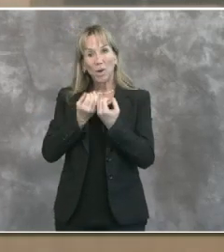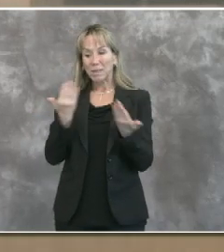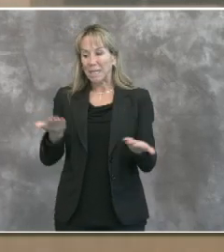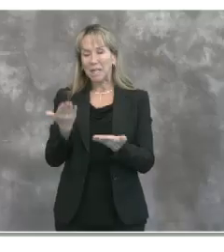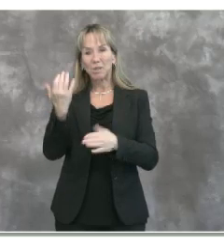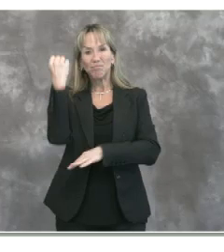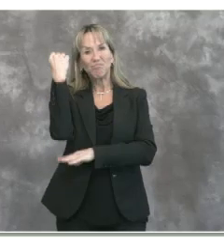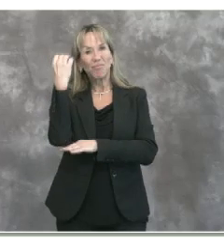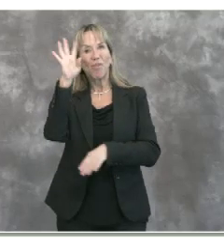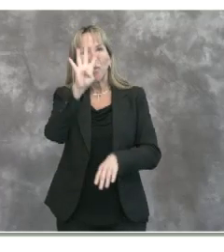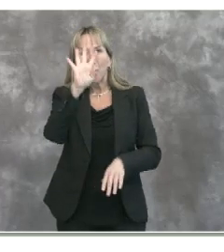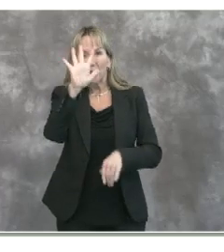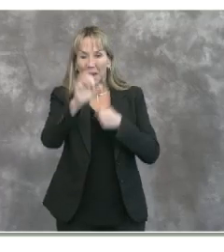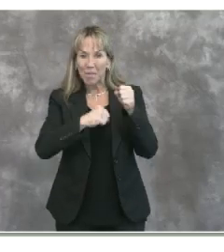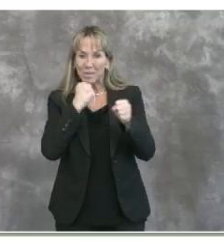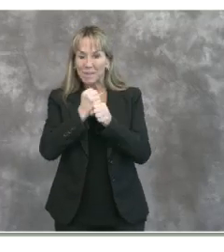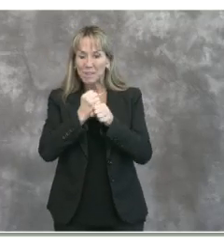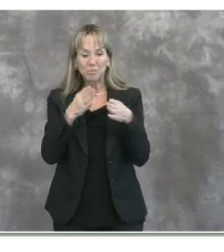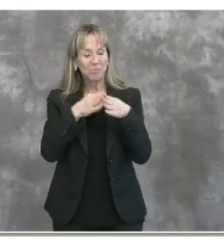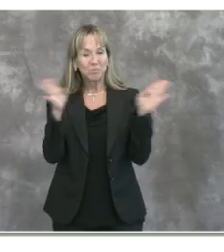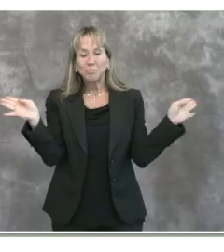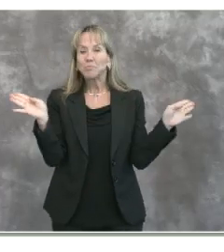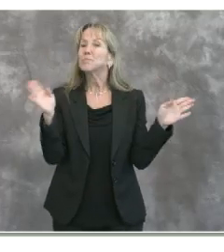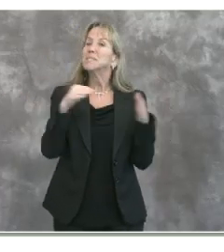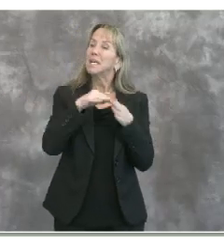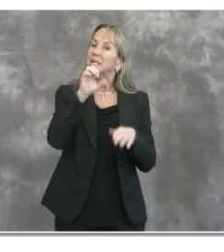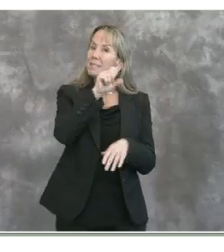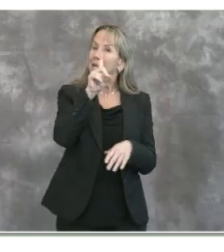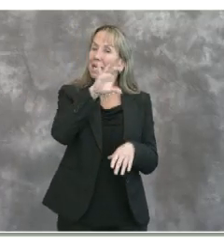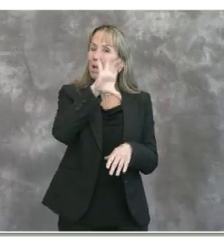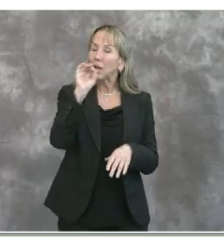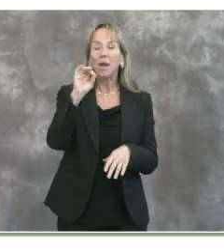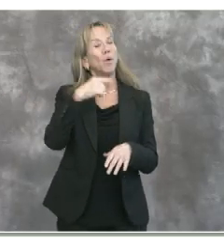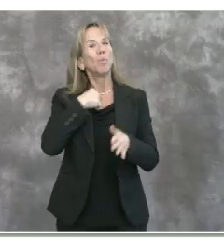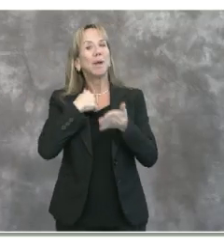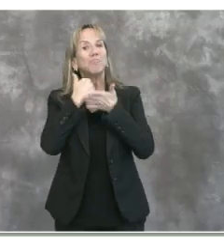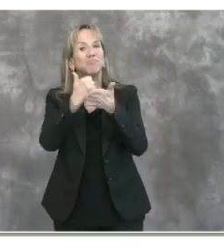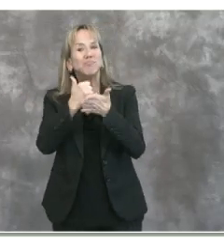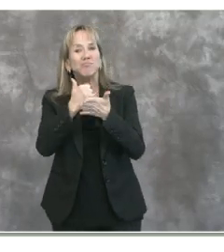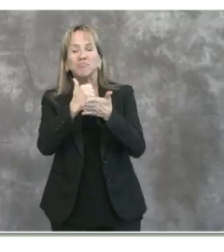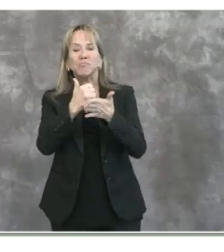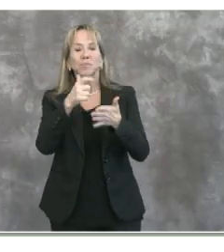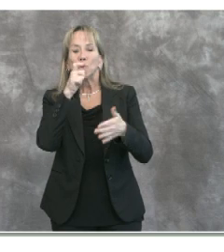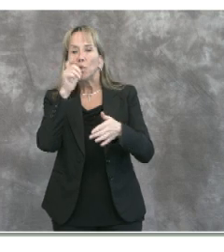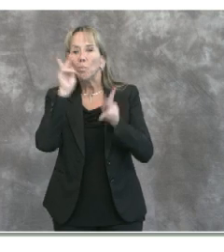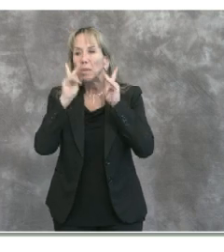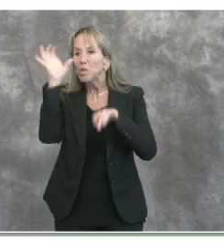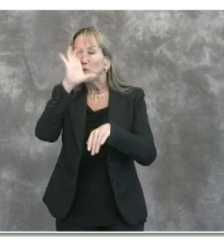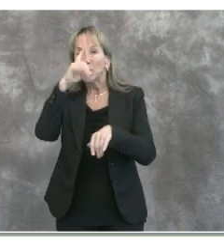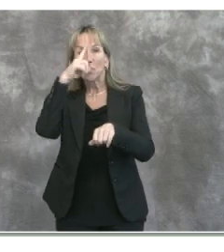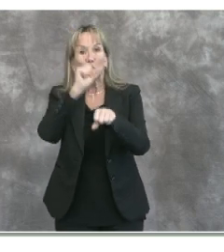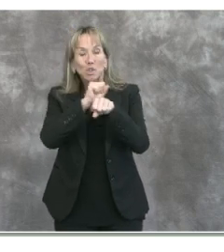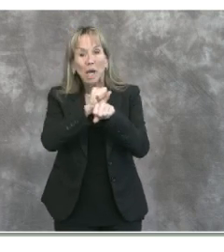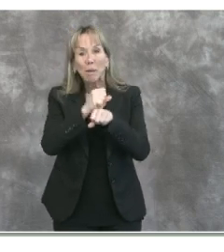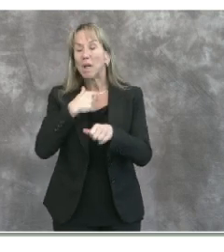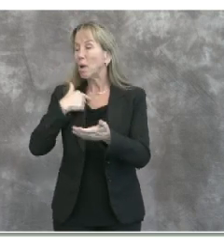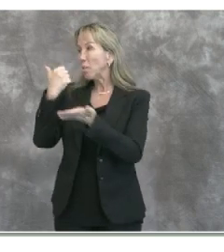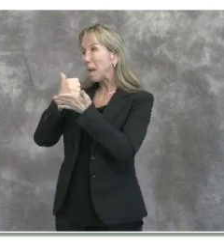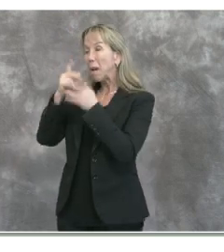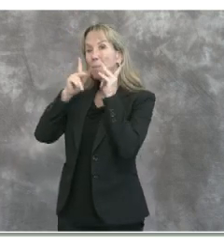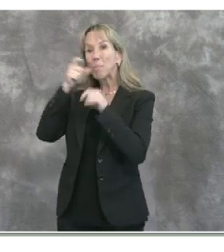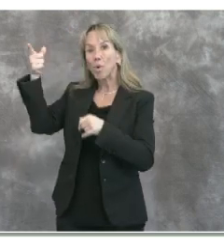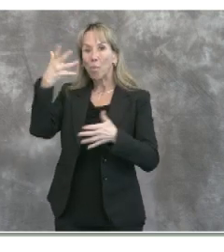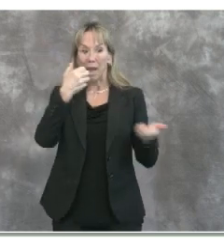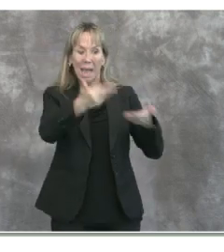county. So we serve both all job seekers throughout the region, tens of thousands, and employers throughout the region. And we're a matchmaker. We